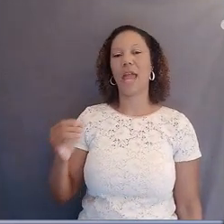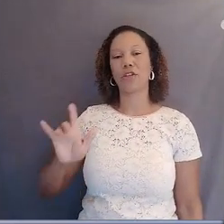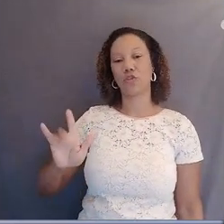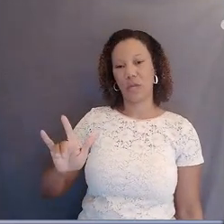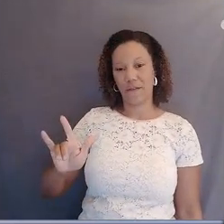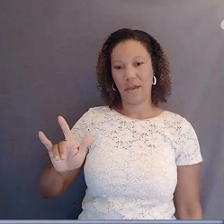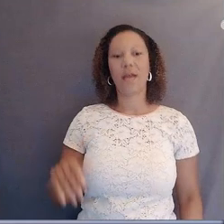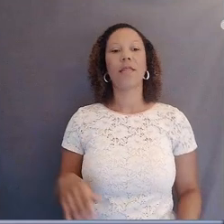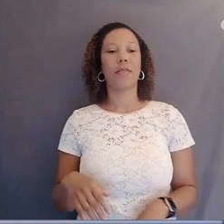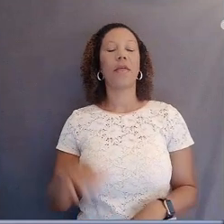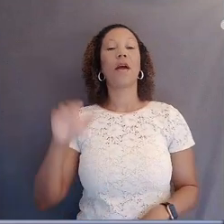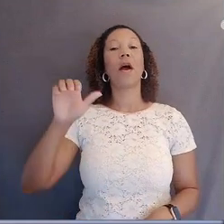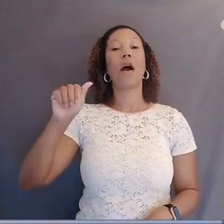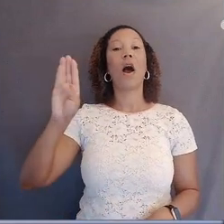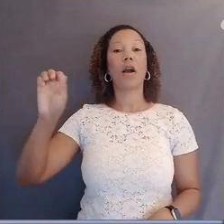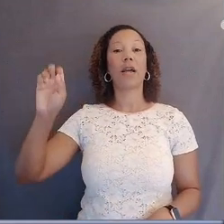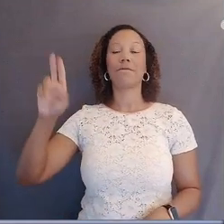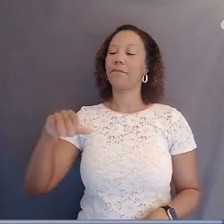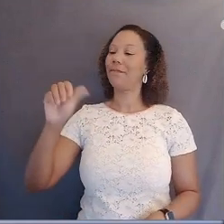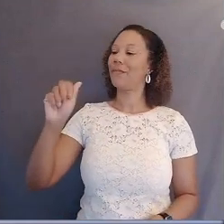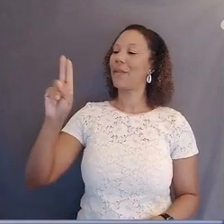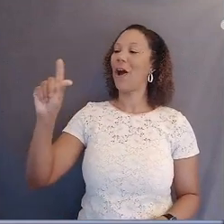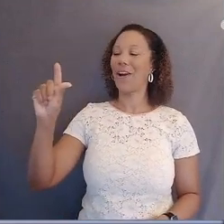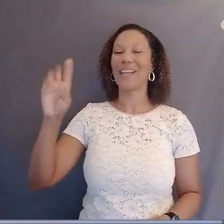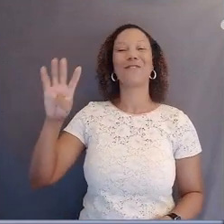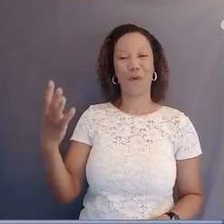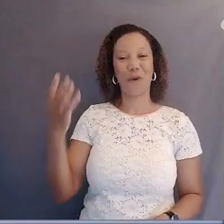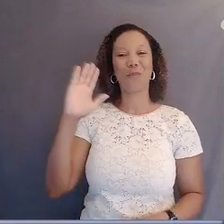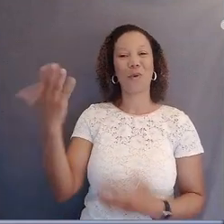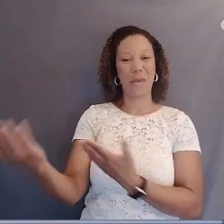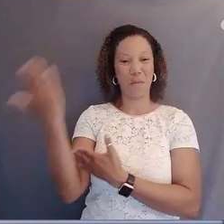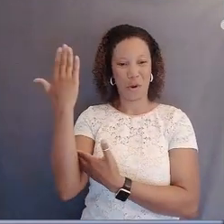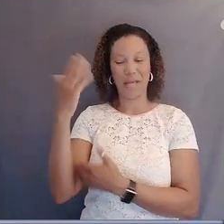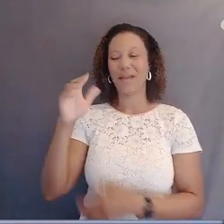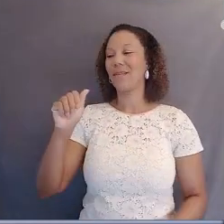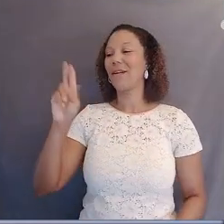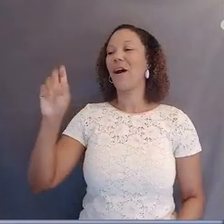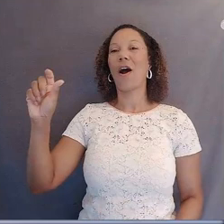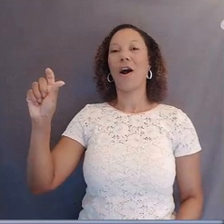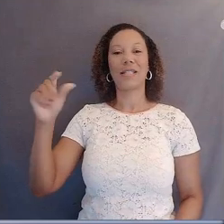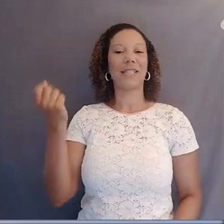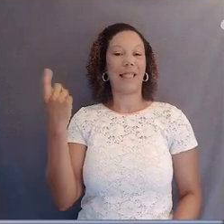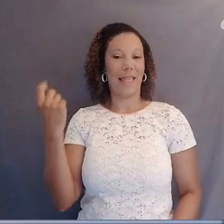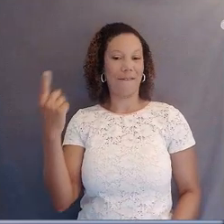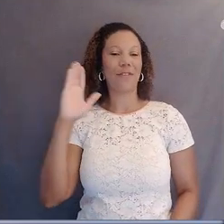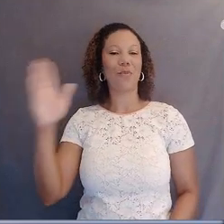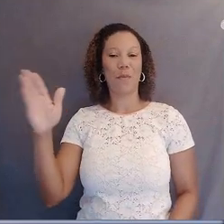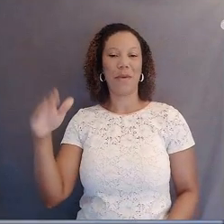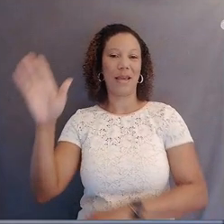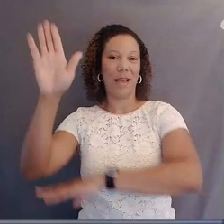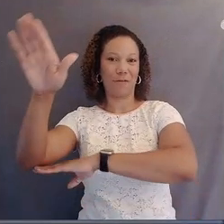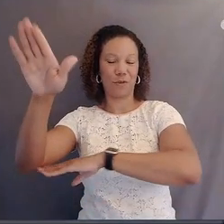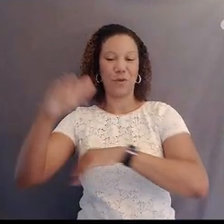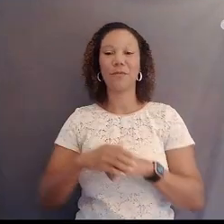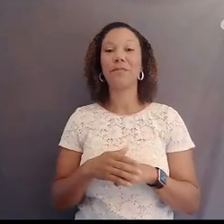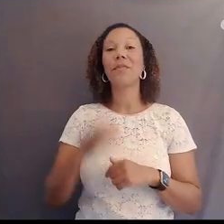11th. That's right. And if parents need information about immunizations and making sure that their child's immunization